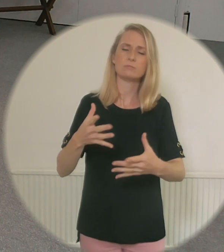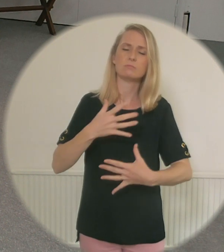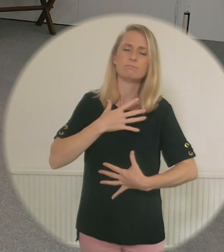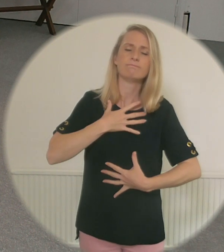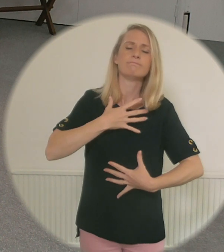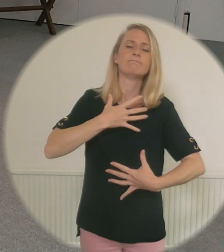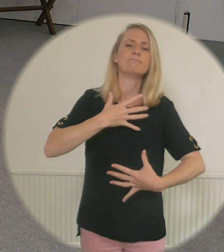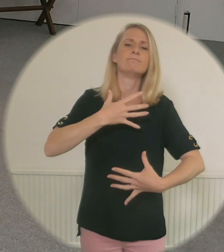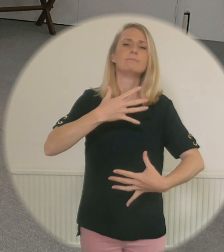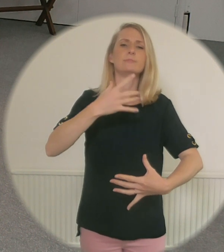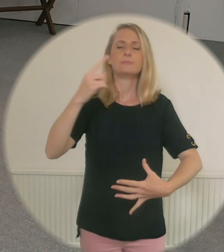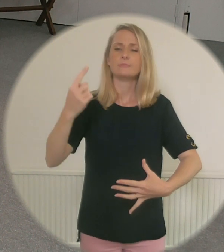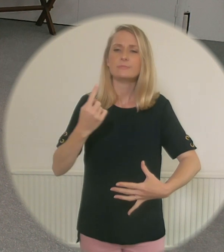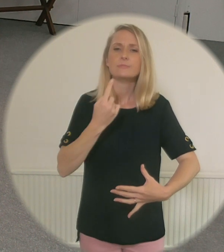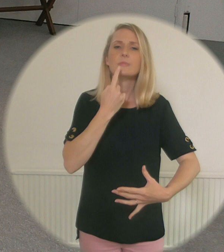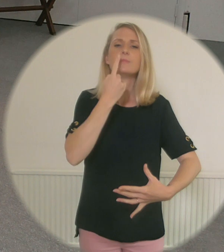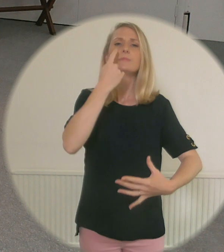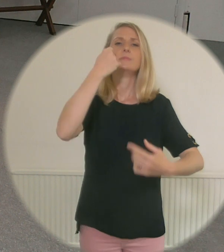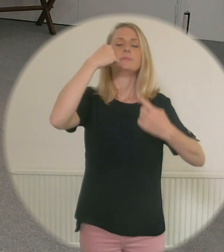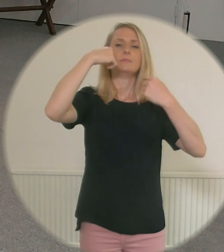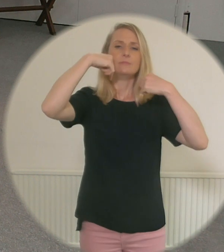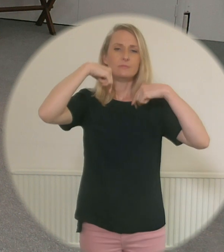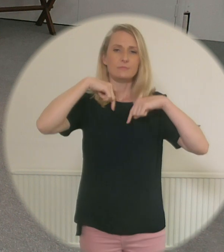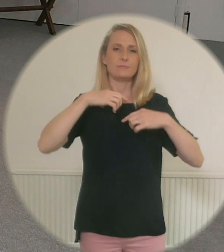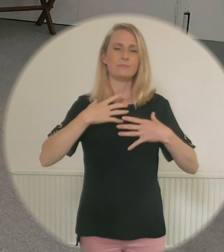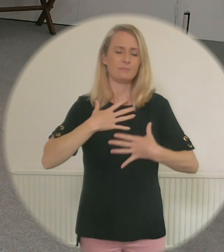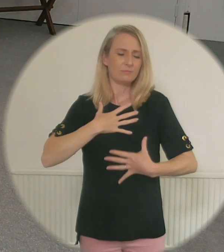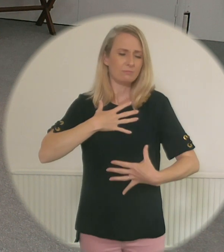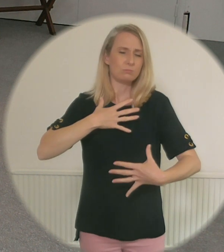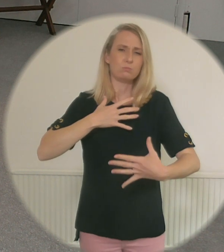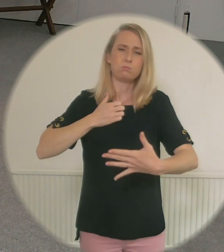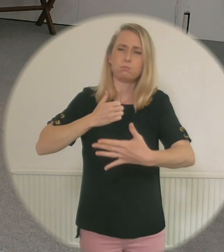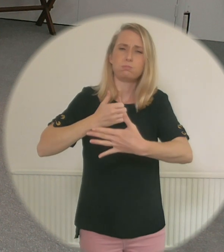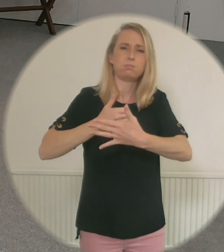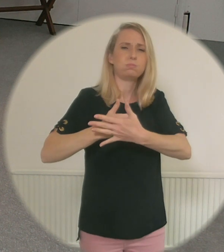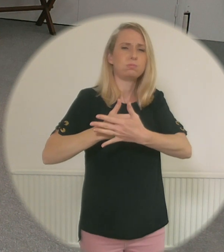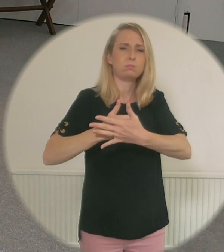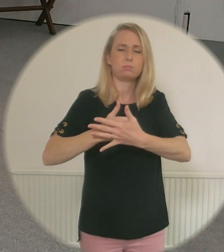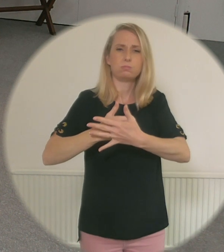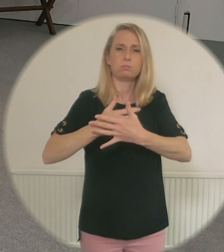through the nose wherever possible, and breathing out.